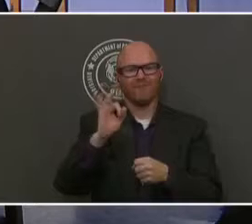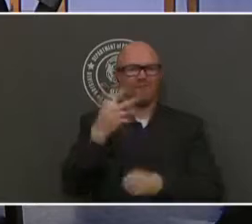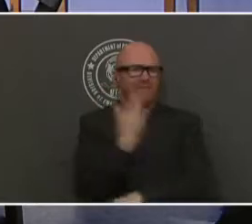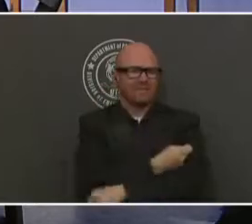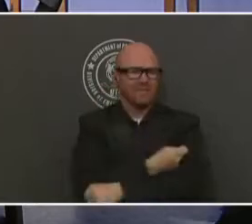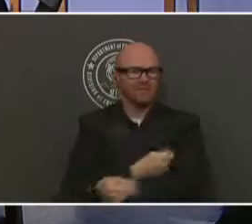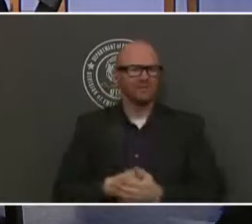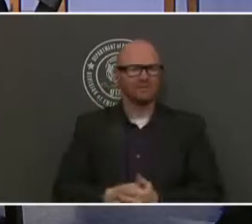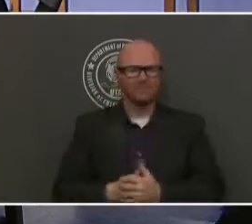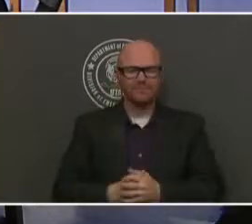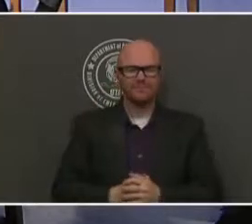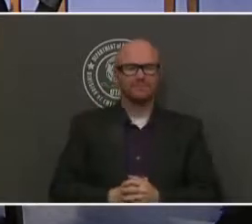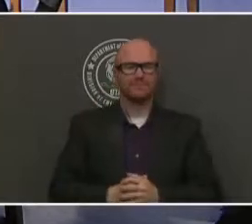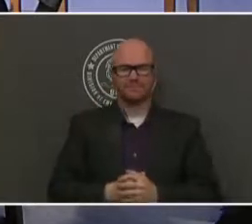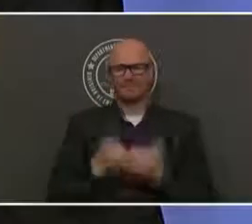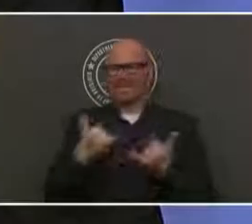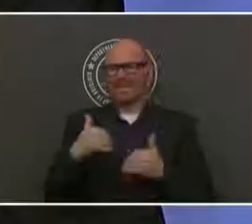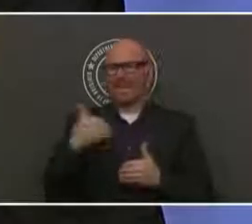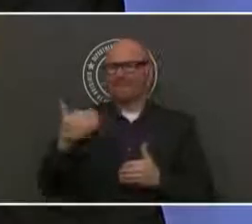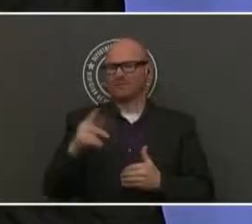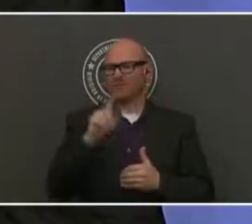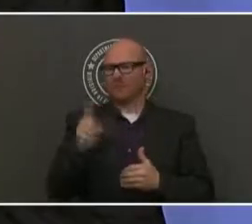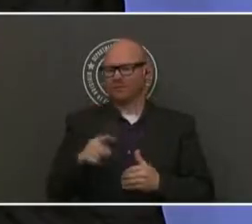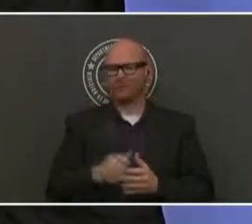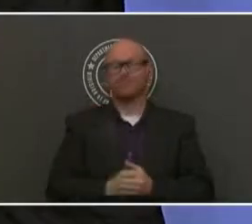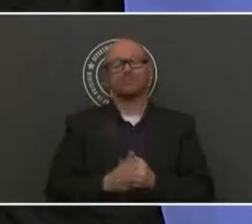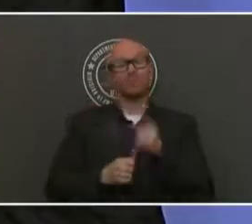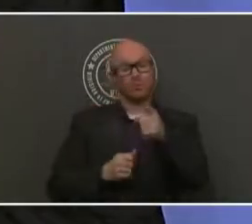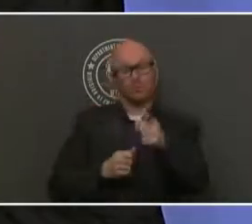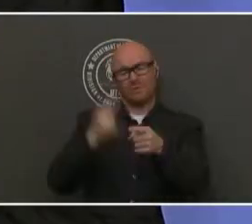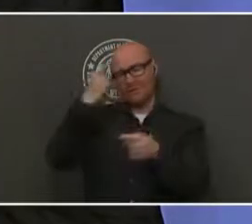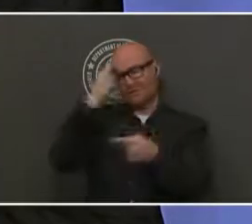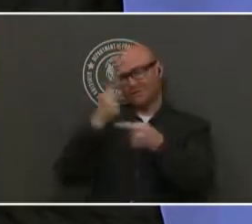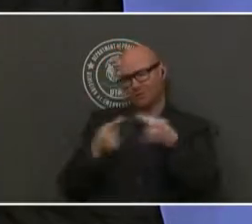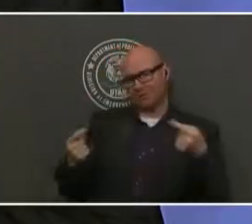back, please. You disagree with this pause?